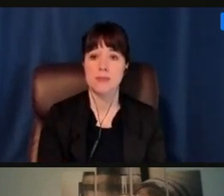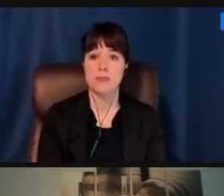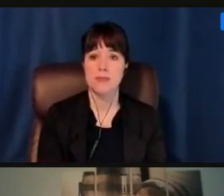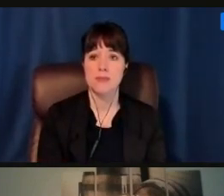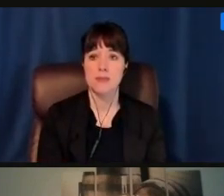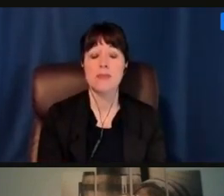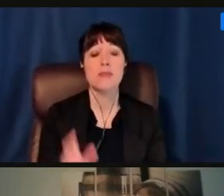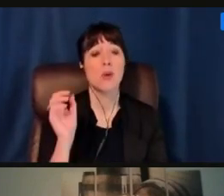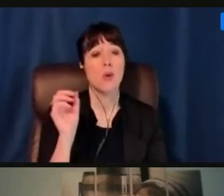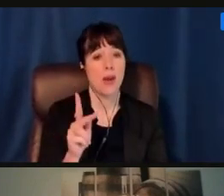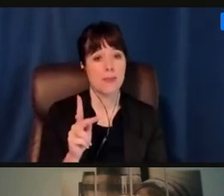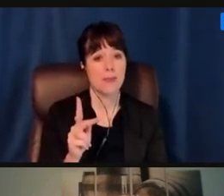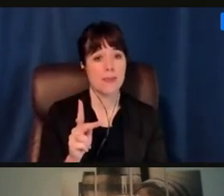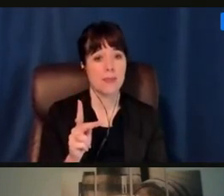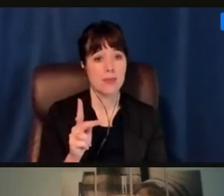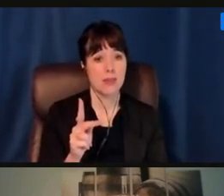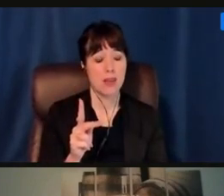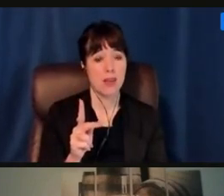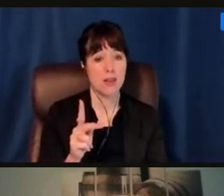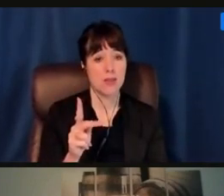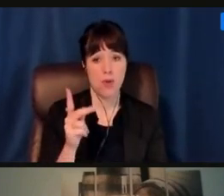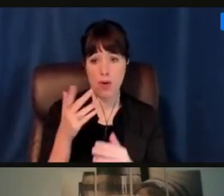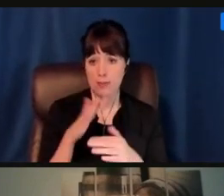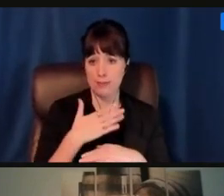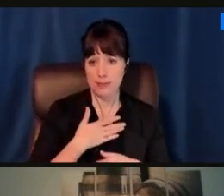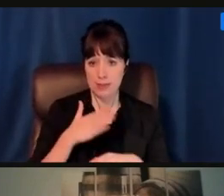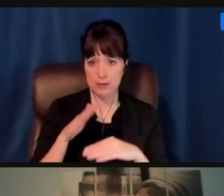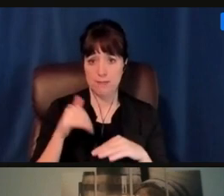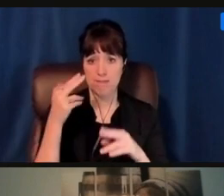All right. If the recorder will please call the roll.